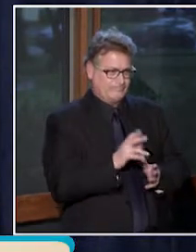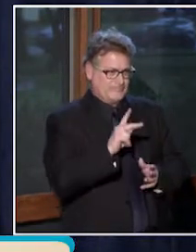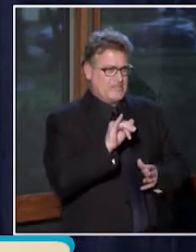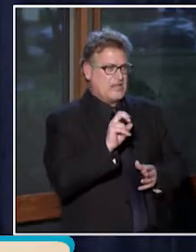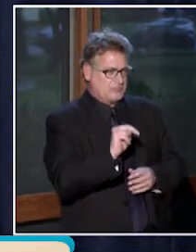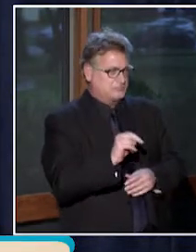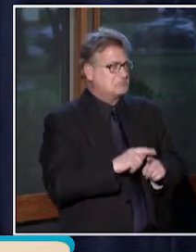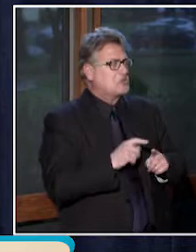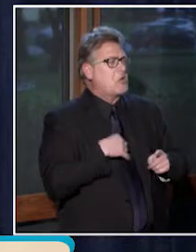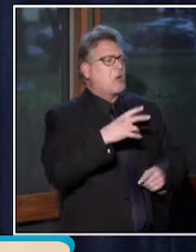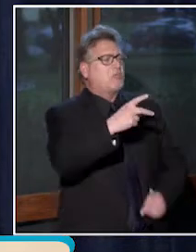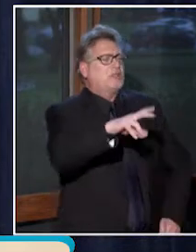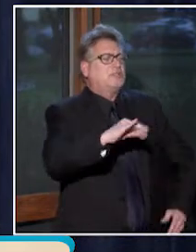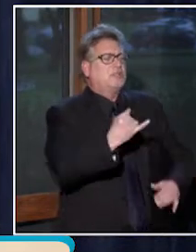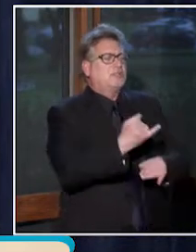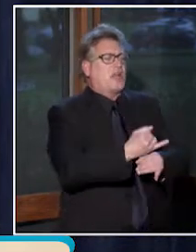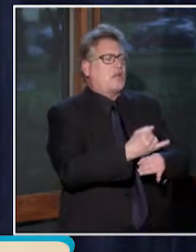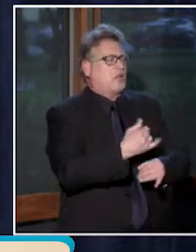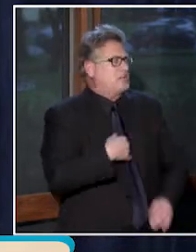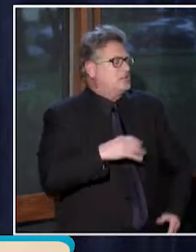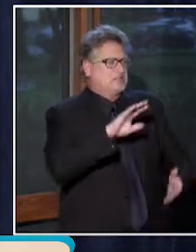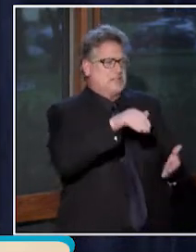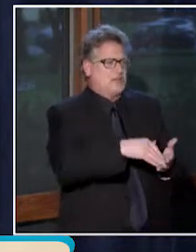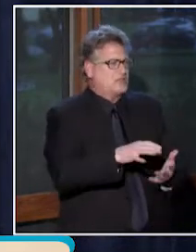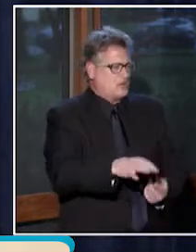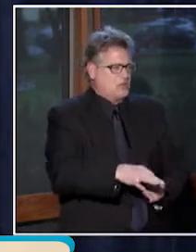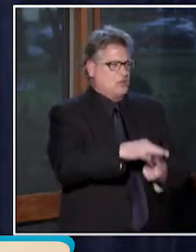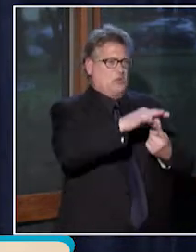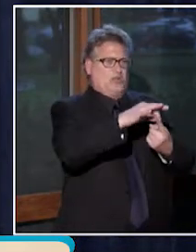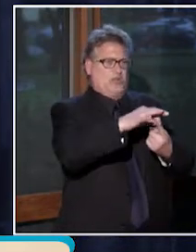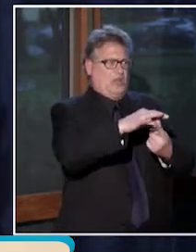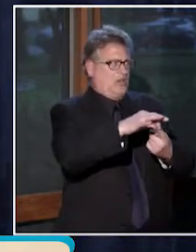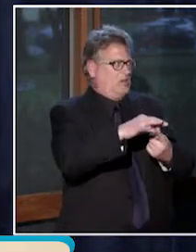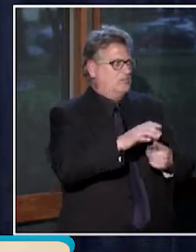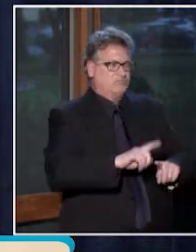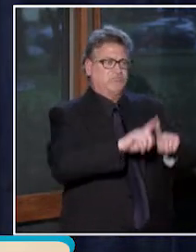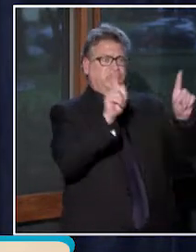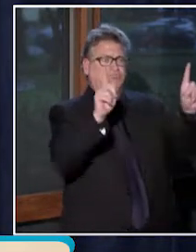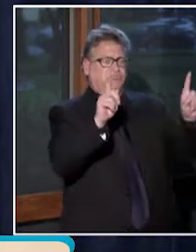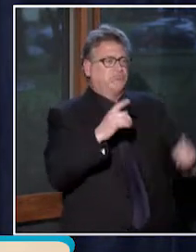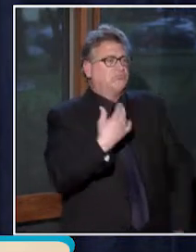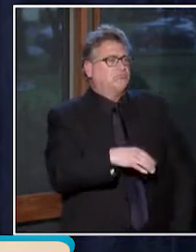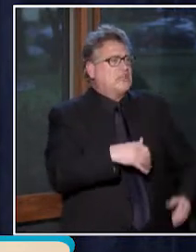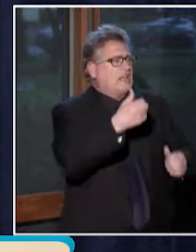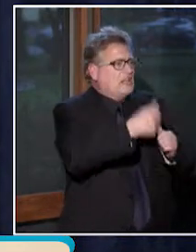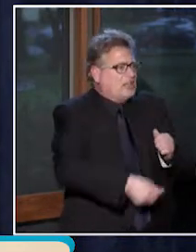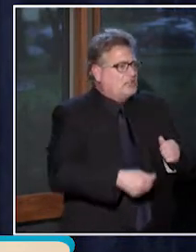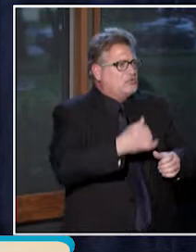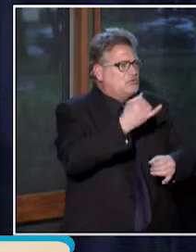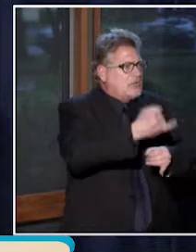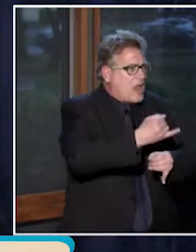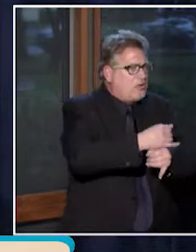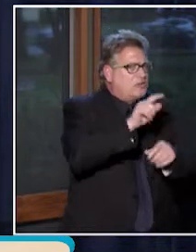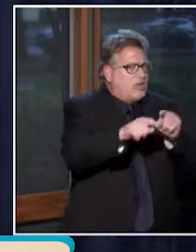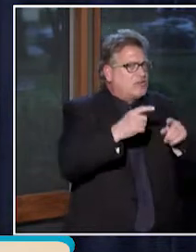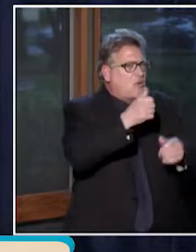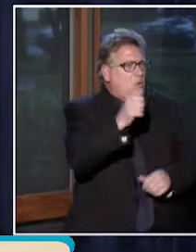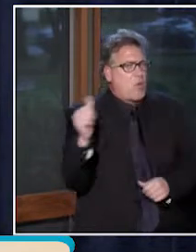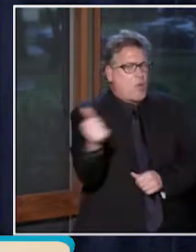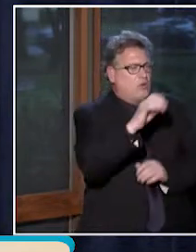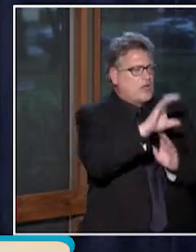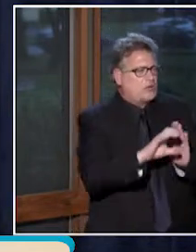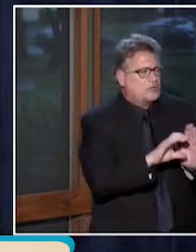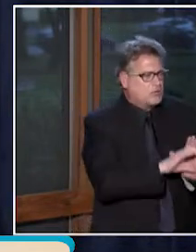So PCC's campuses and centers are unique and remarkable. Each one of them has its own character and serves as a beacon